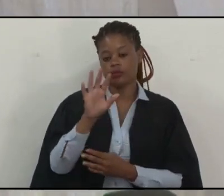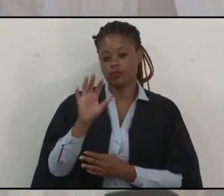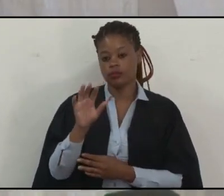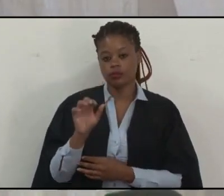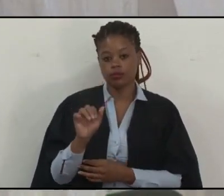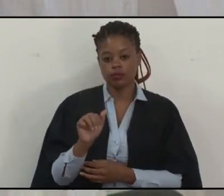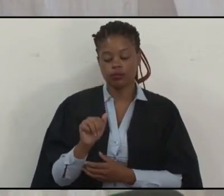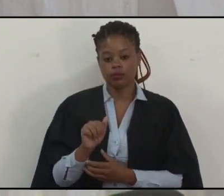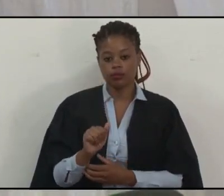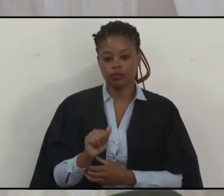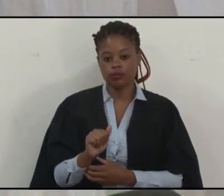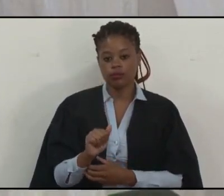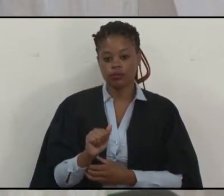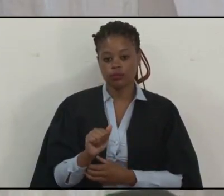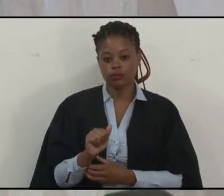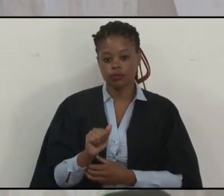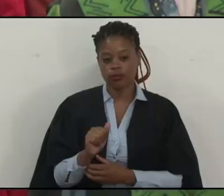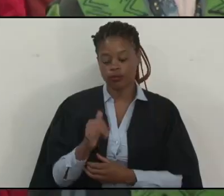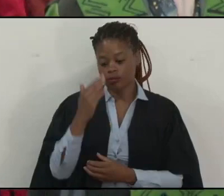tina